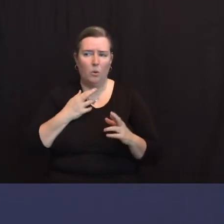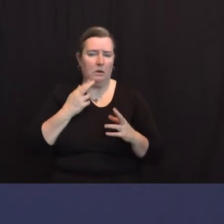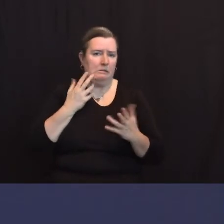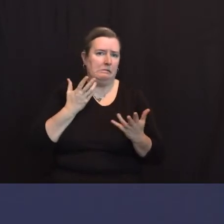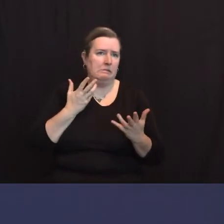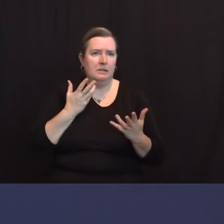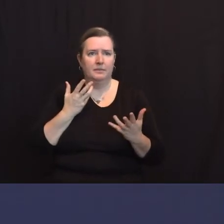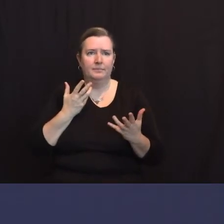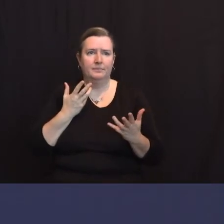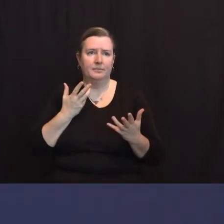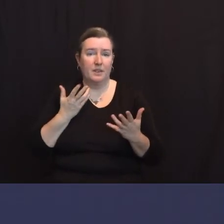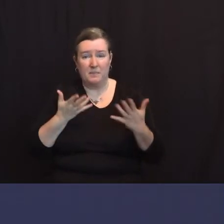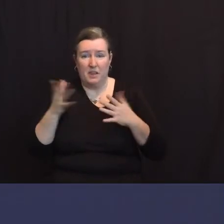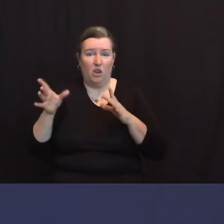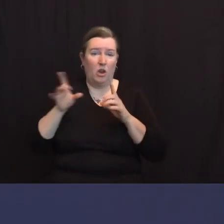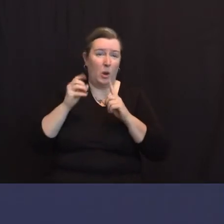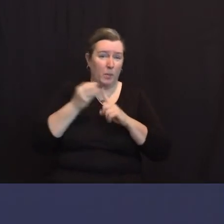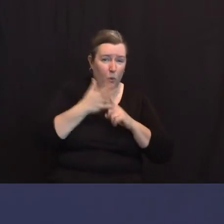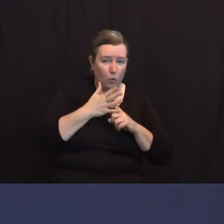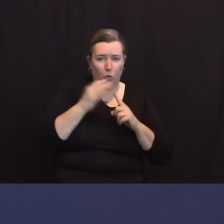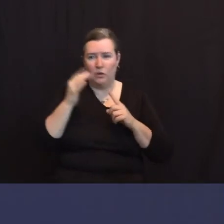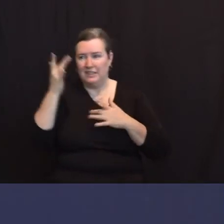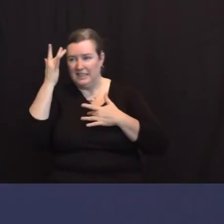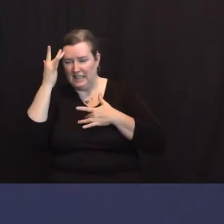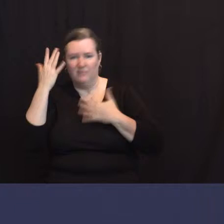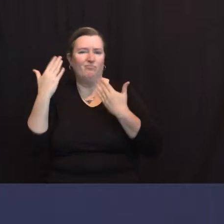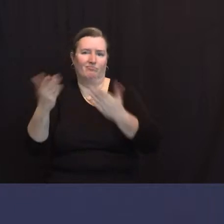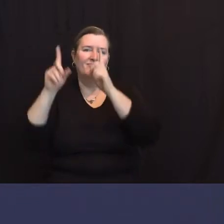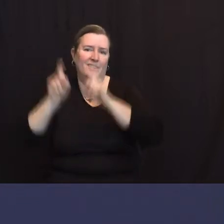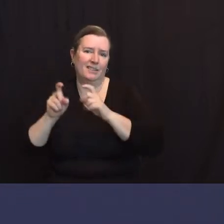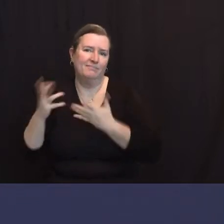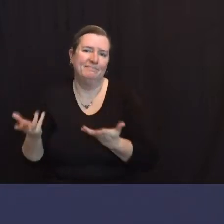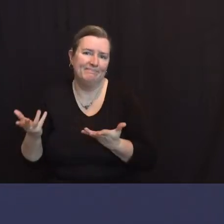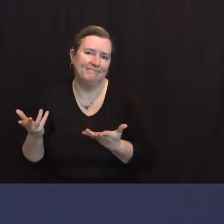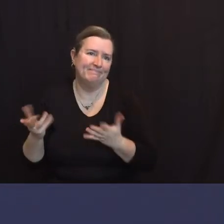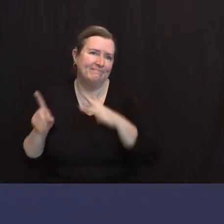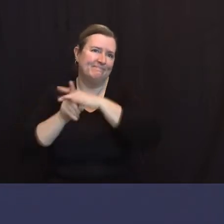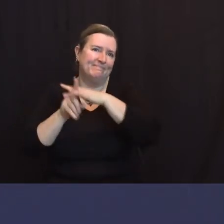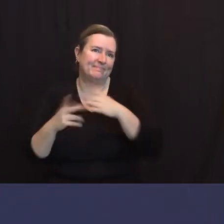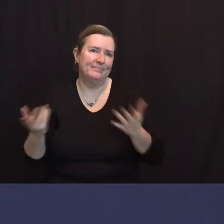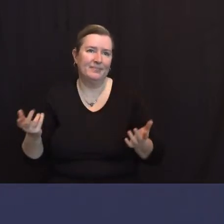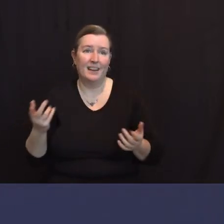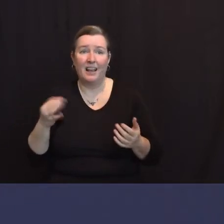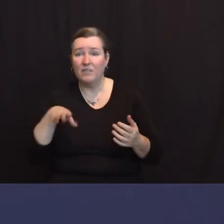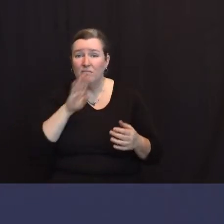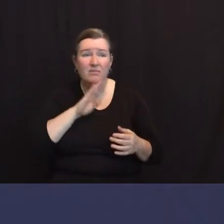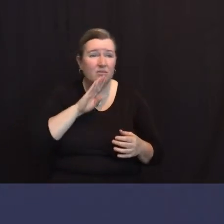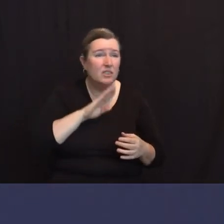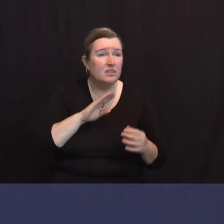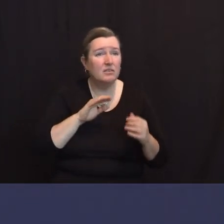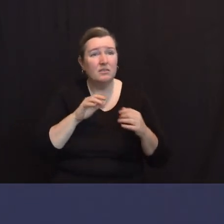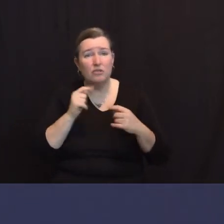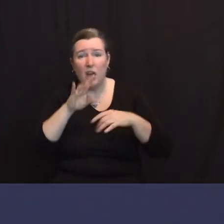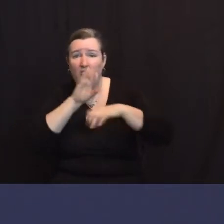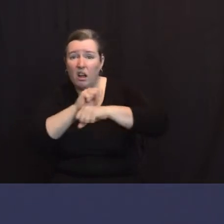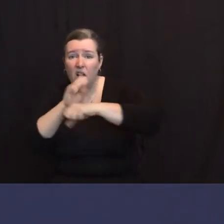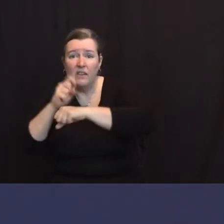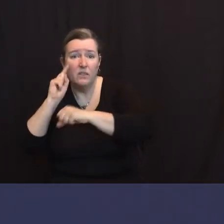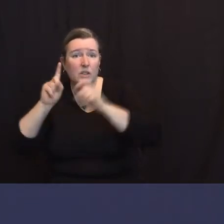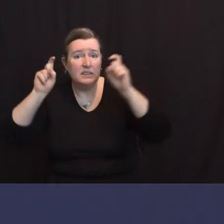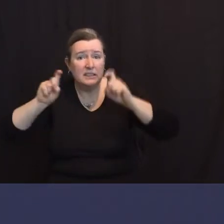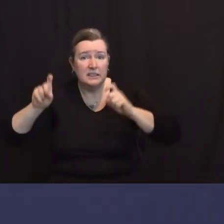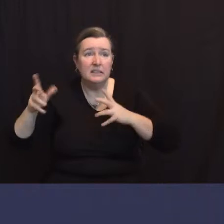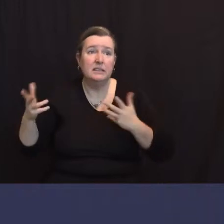feel well. Again, let me take the other side of that coin. If you're frustrated, you can't get a testing appointment, although that frustration has come way